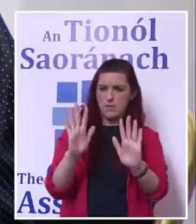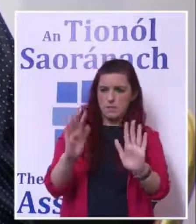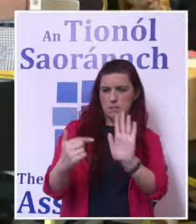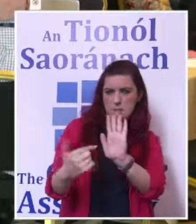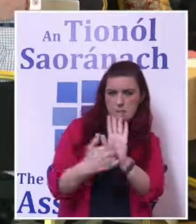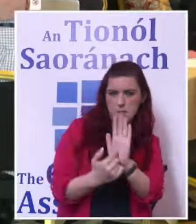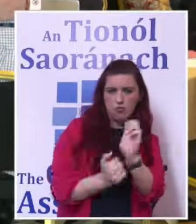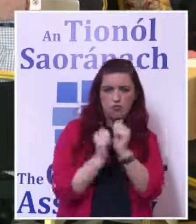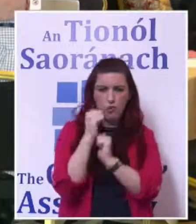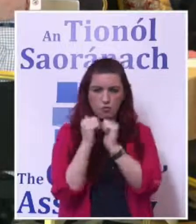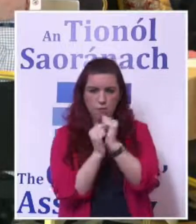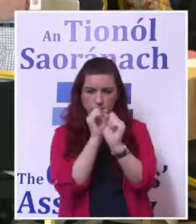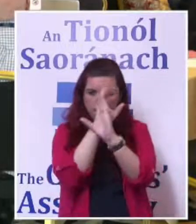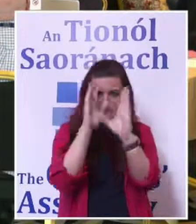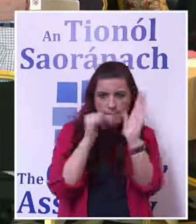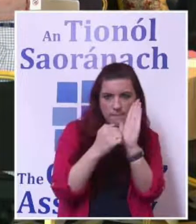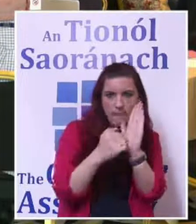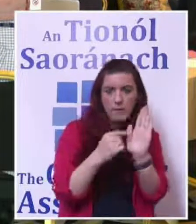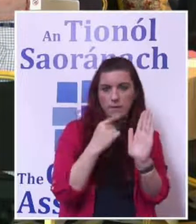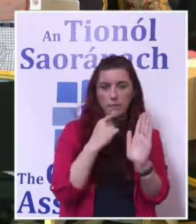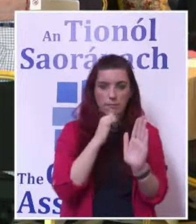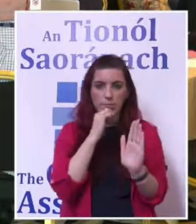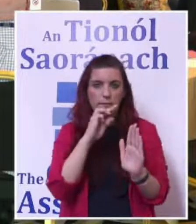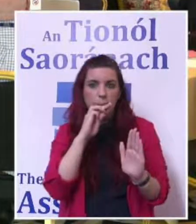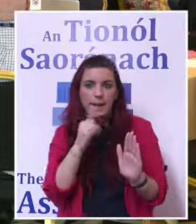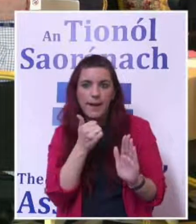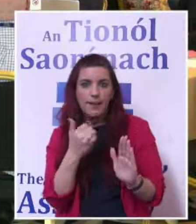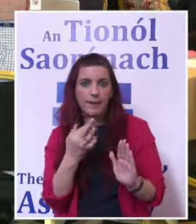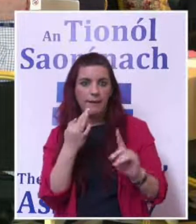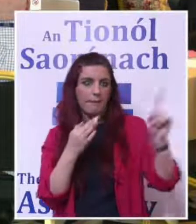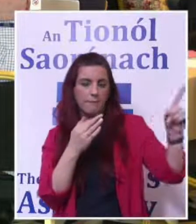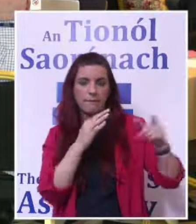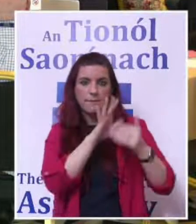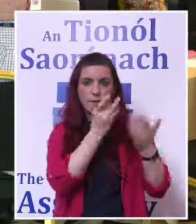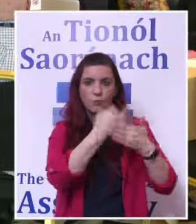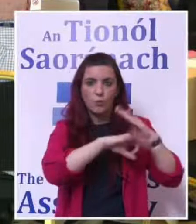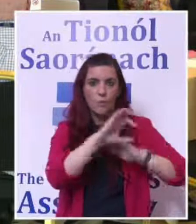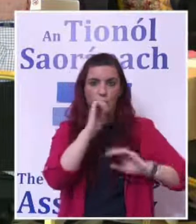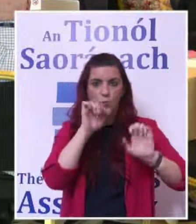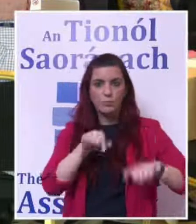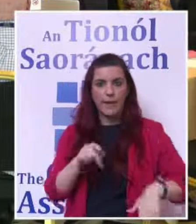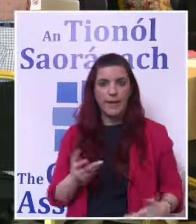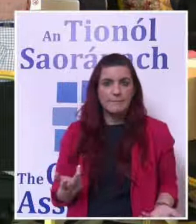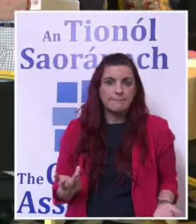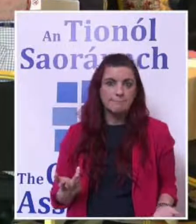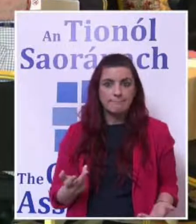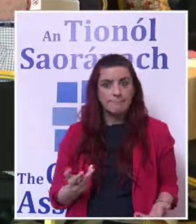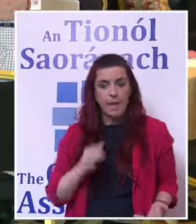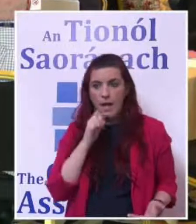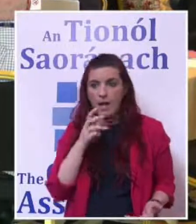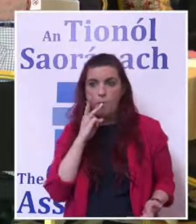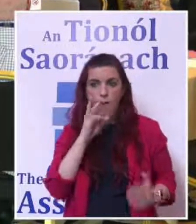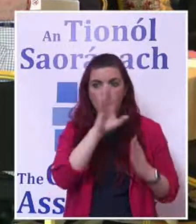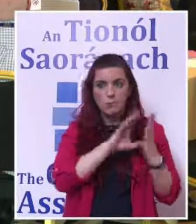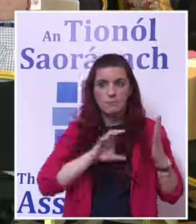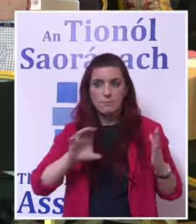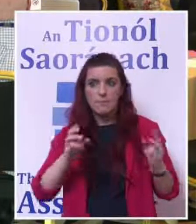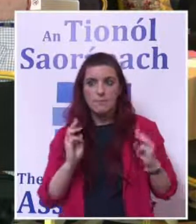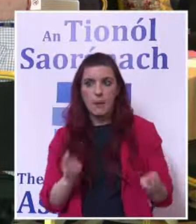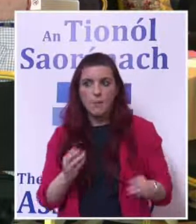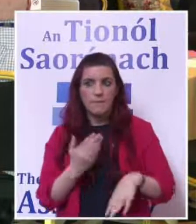structure, but again, it's meaningless unless central government buys into that and allocates powers and